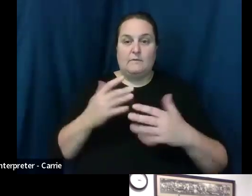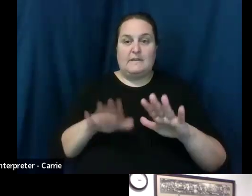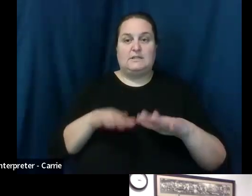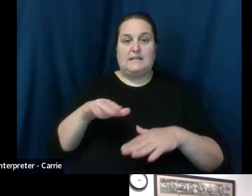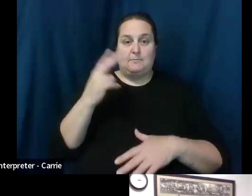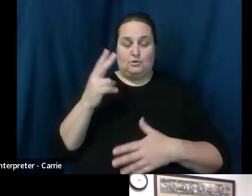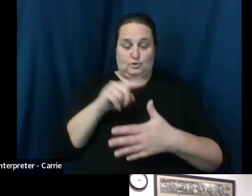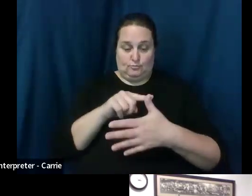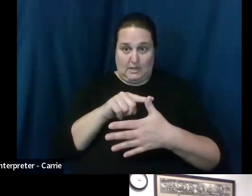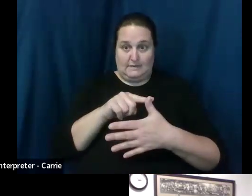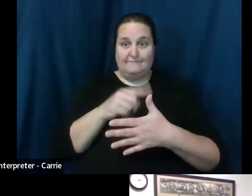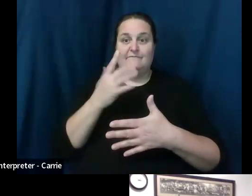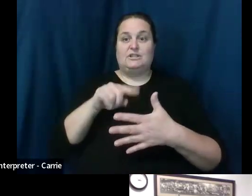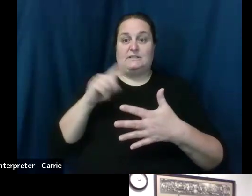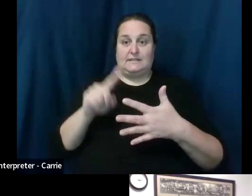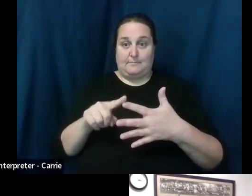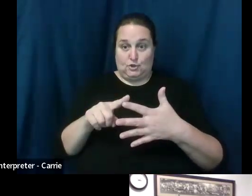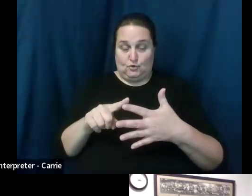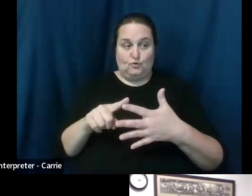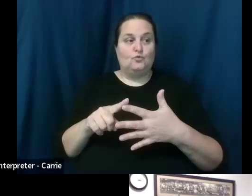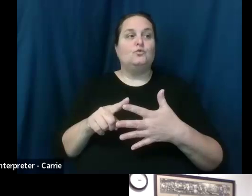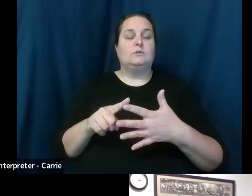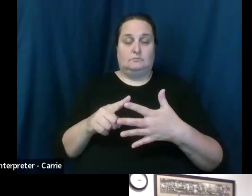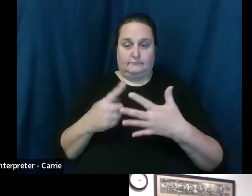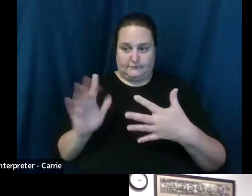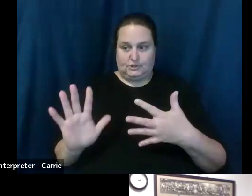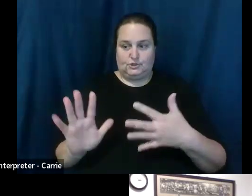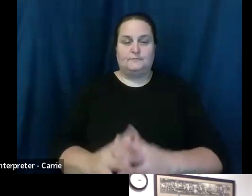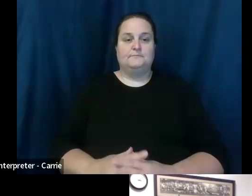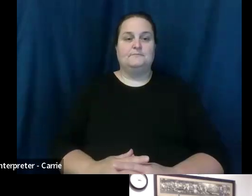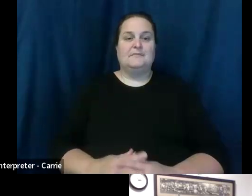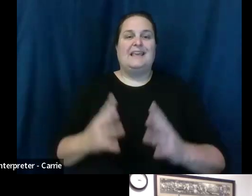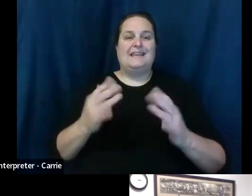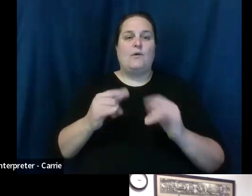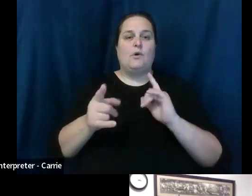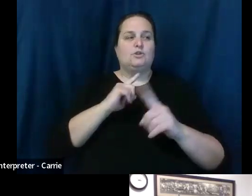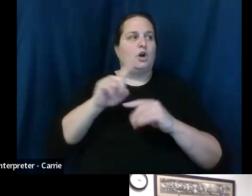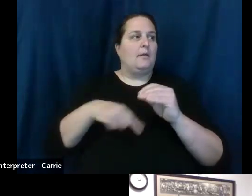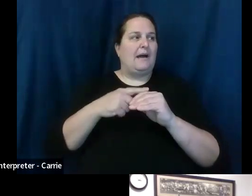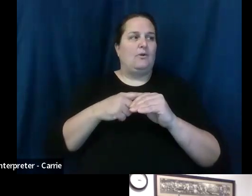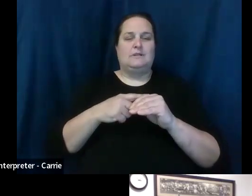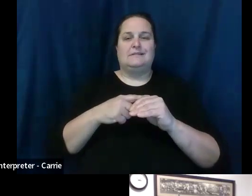And so now I want to talk to you about that fun download your disaster plan.